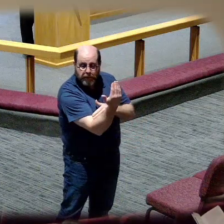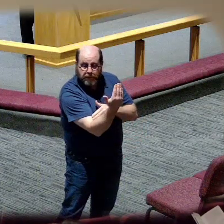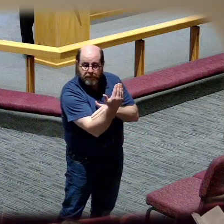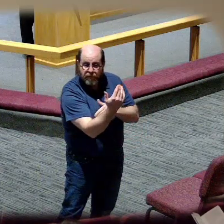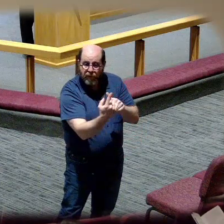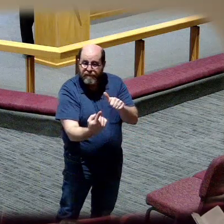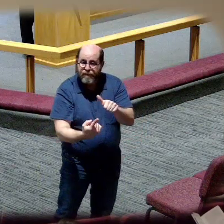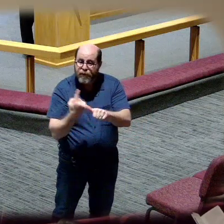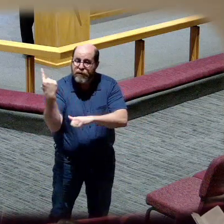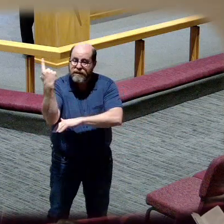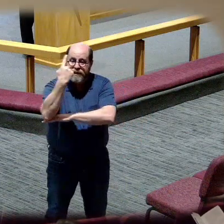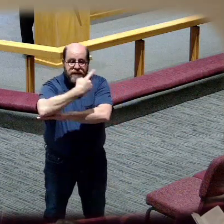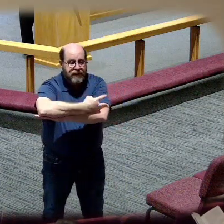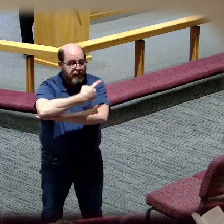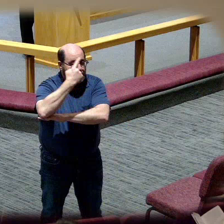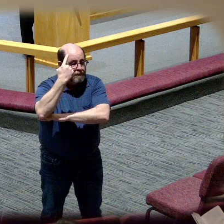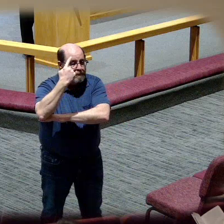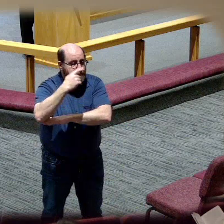the first day.